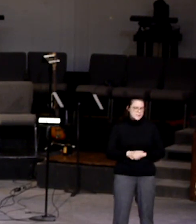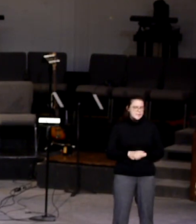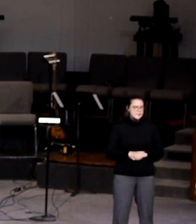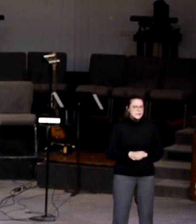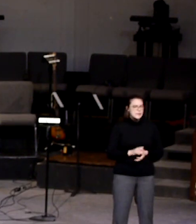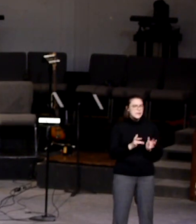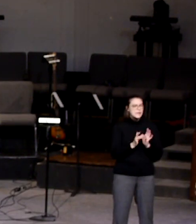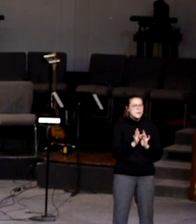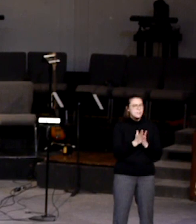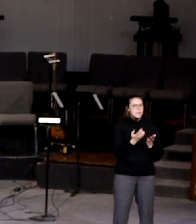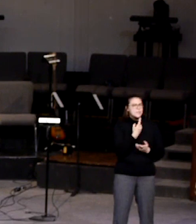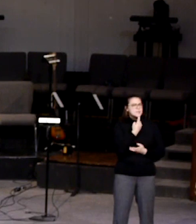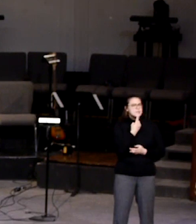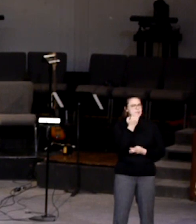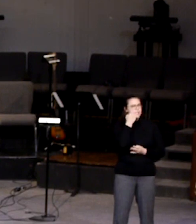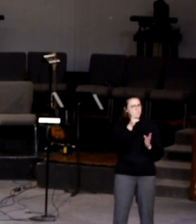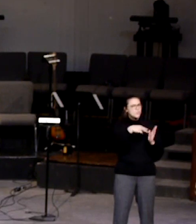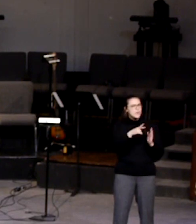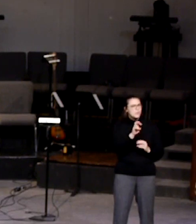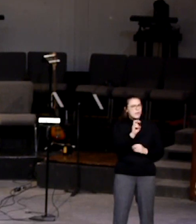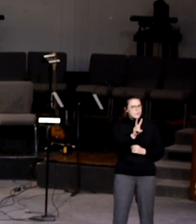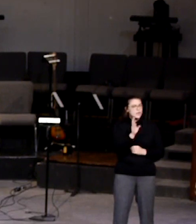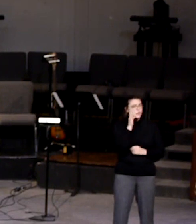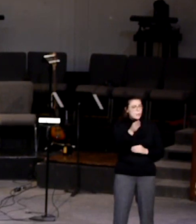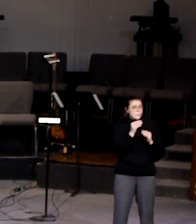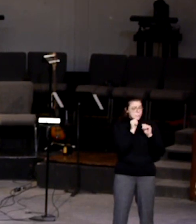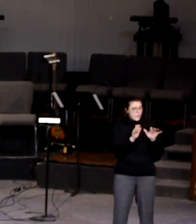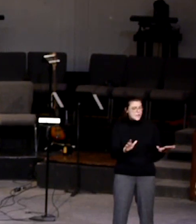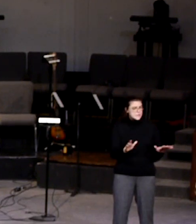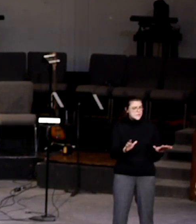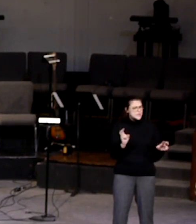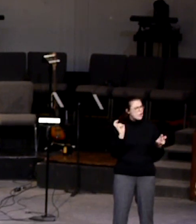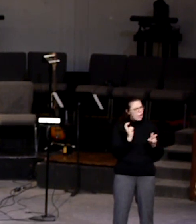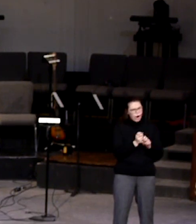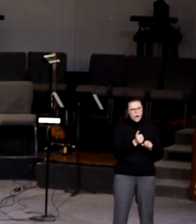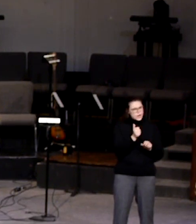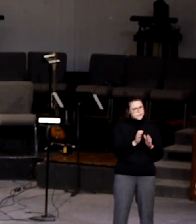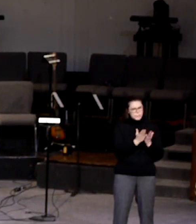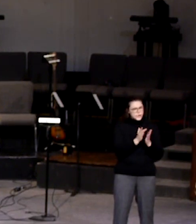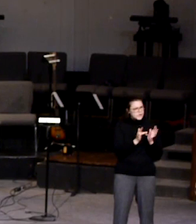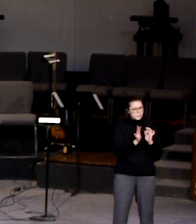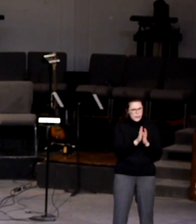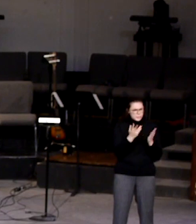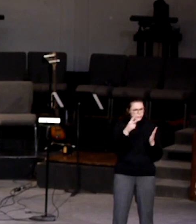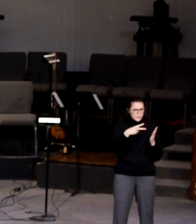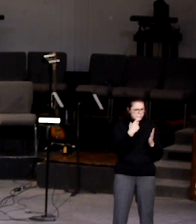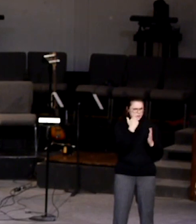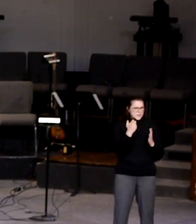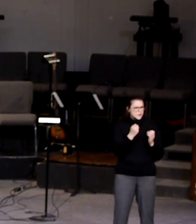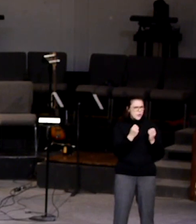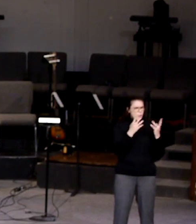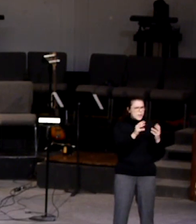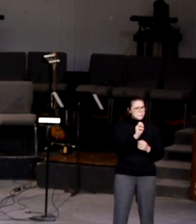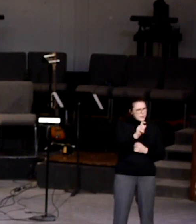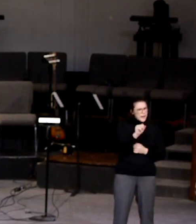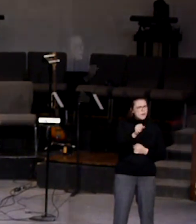The Bible says if you read Revelation, you will be blessed. The hardest book in the Bible to read, because there's just so many metaphors and just